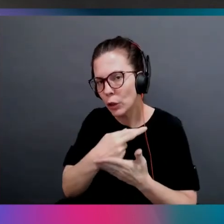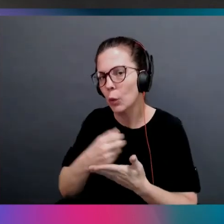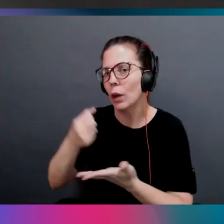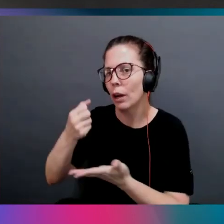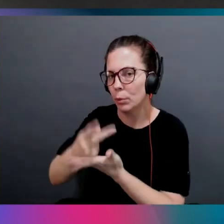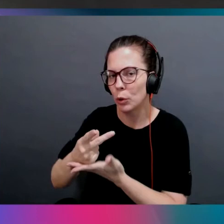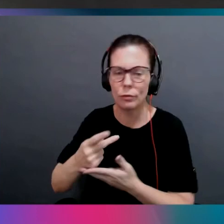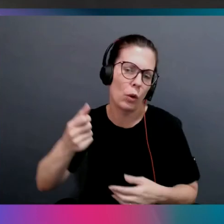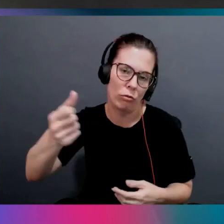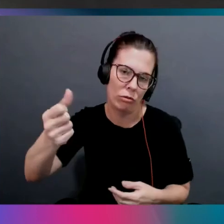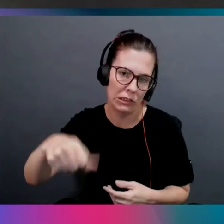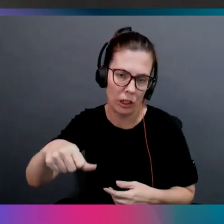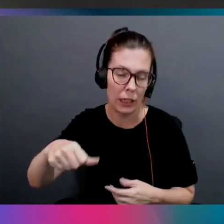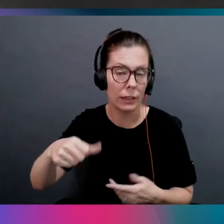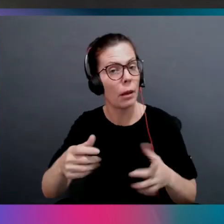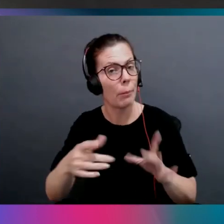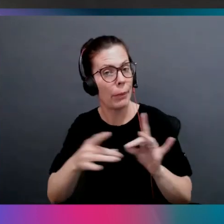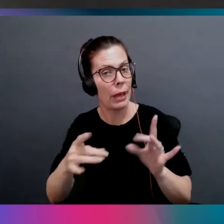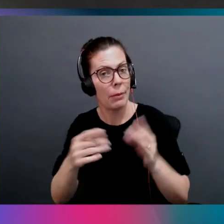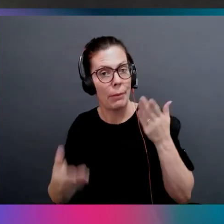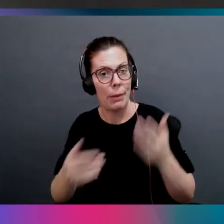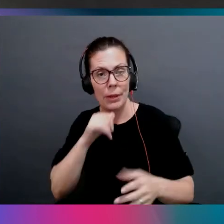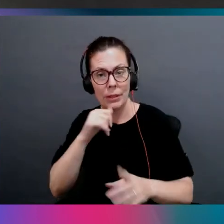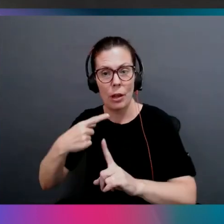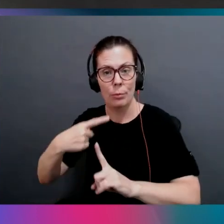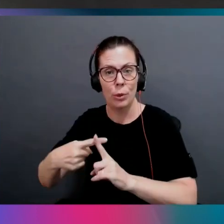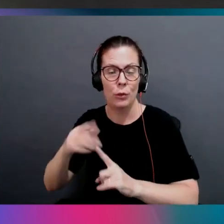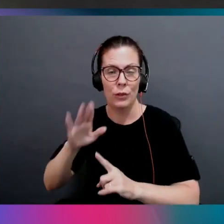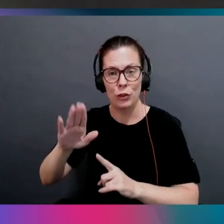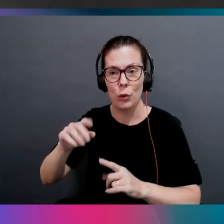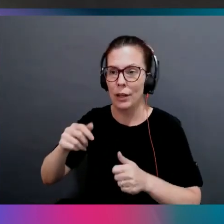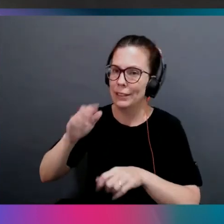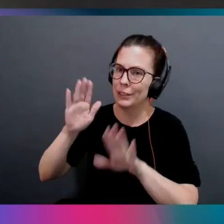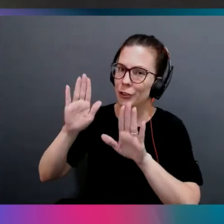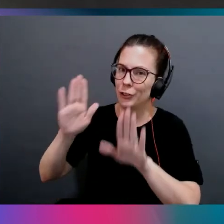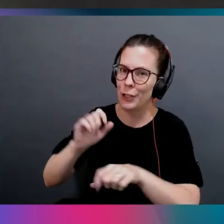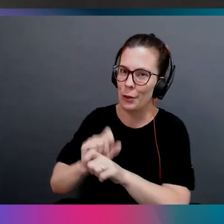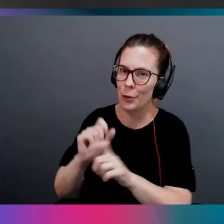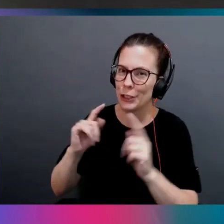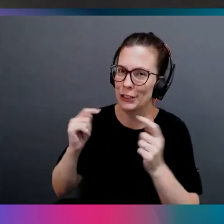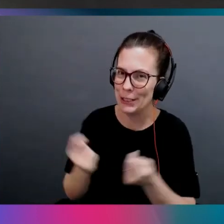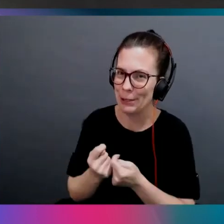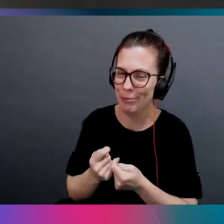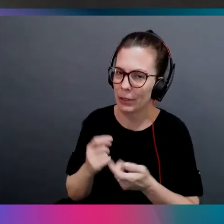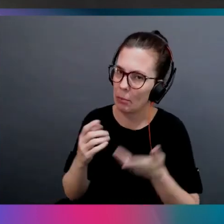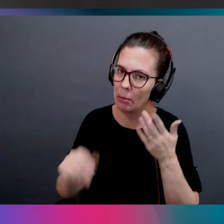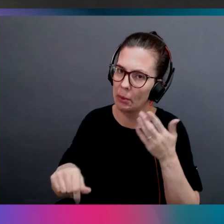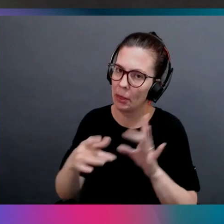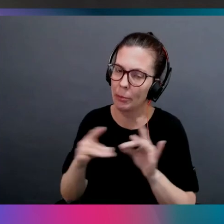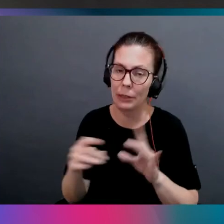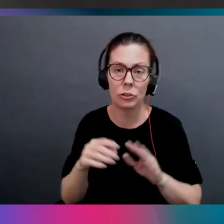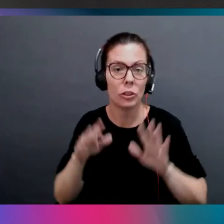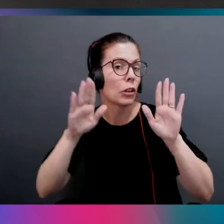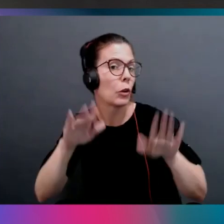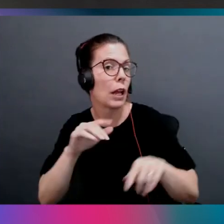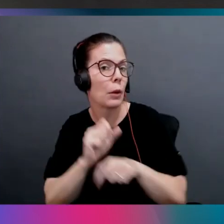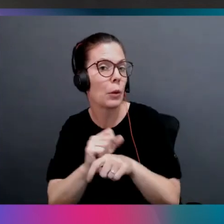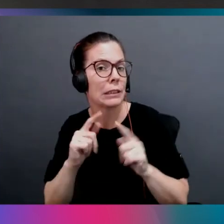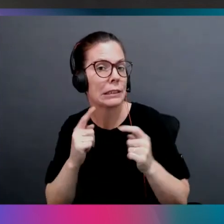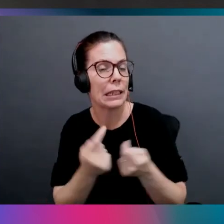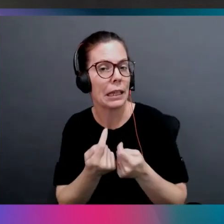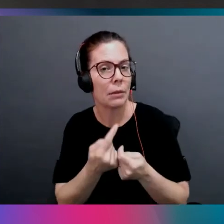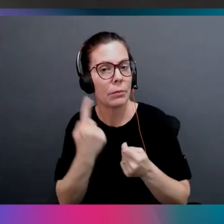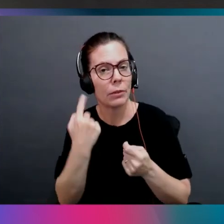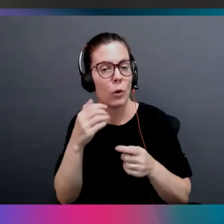The message may not be as positive as your approval message. Great work, team. Right. It may be great work, team, for an opportunity to do